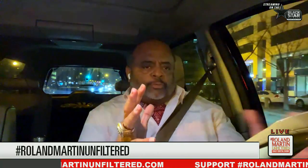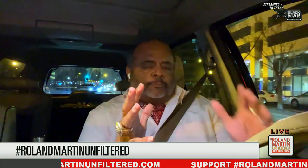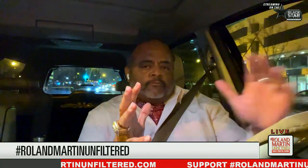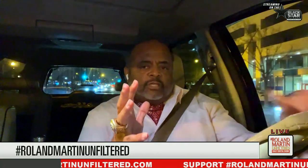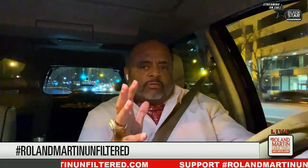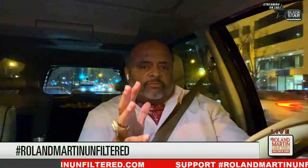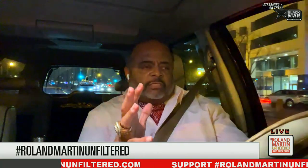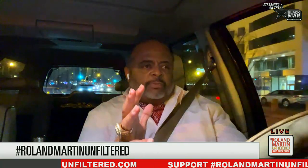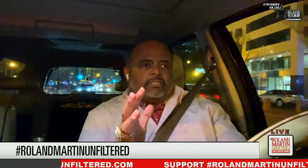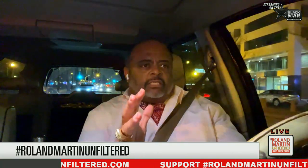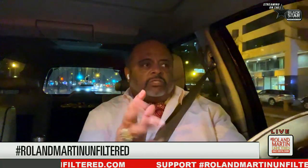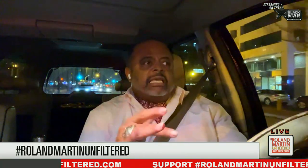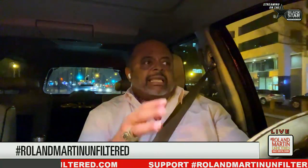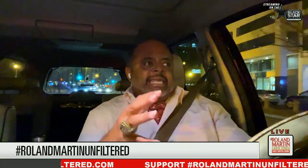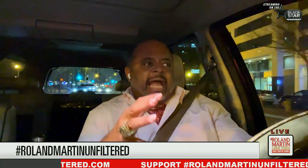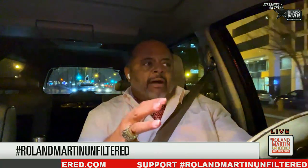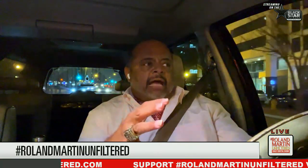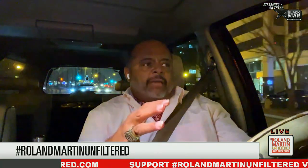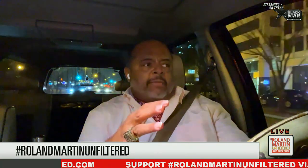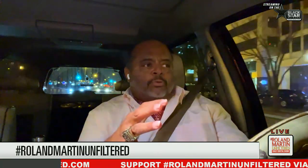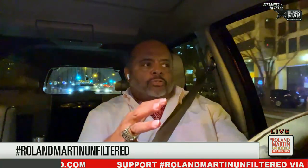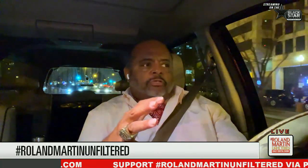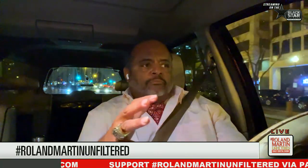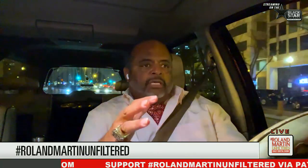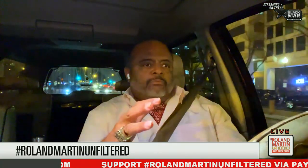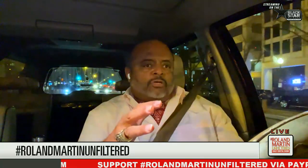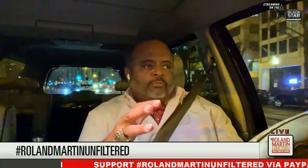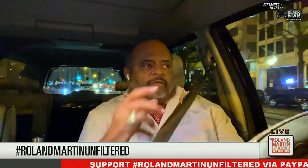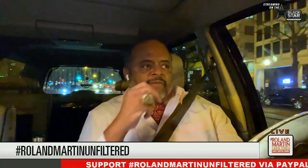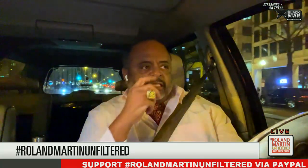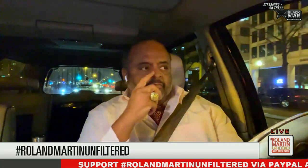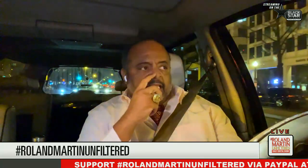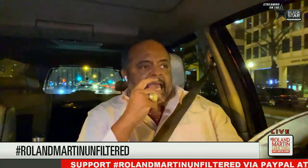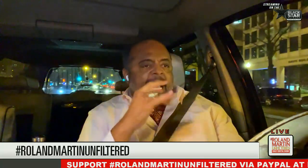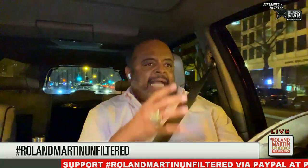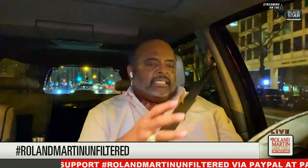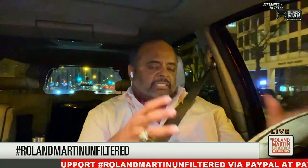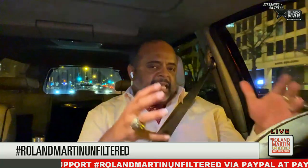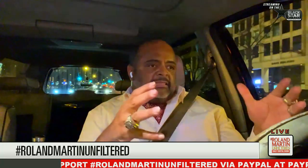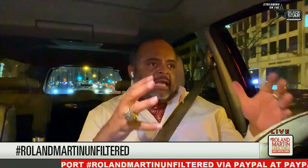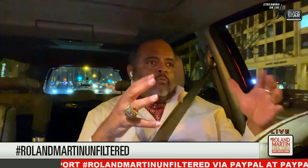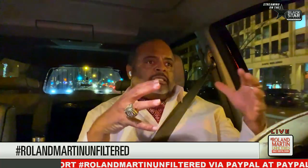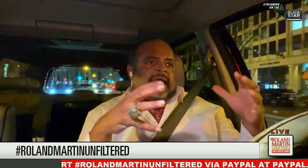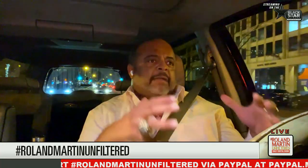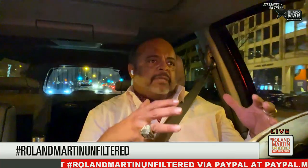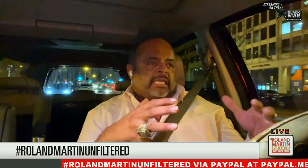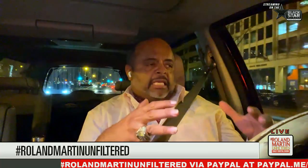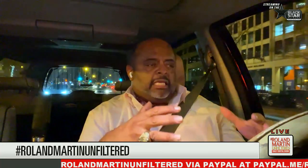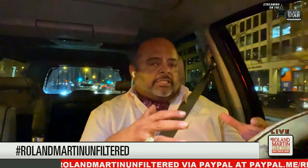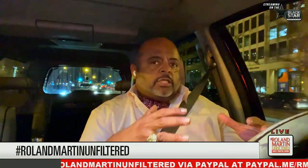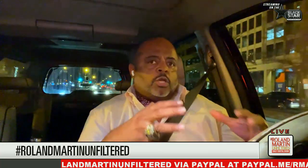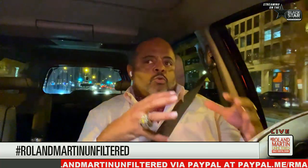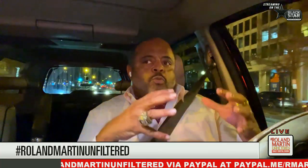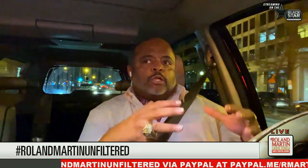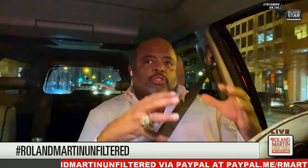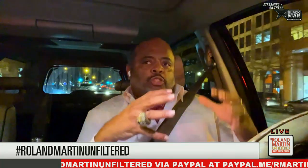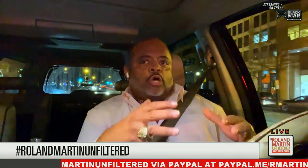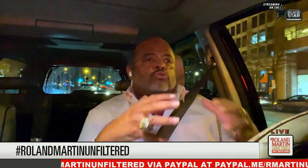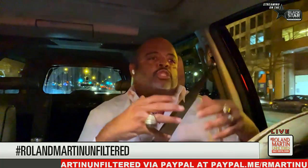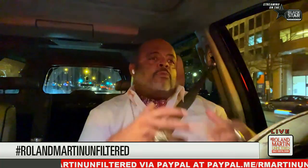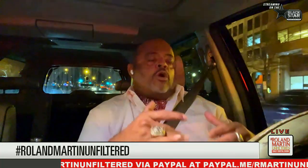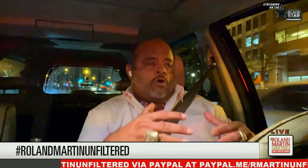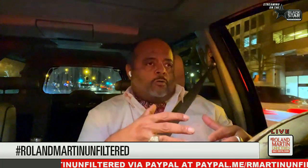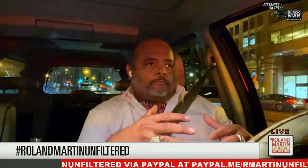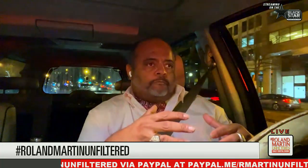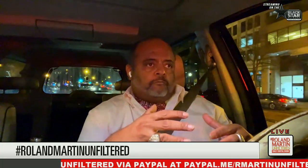I don't have the multiple in terms of expenses. Now I'm able to compete much more effectively. I just think that what's happening is we're